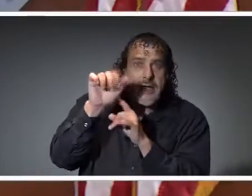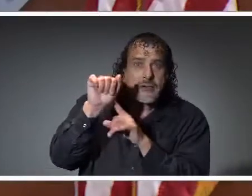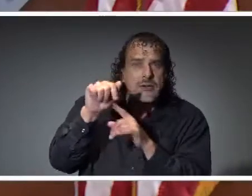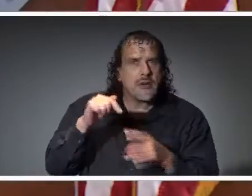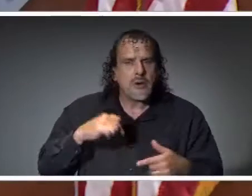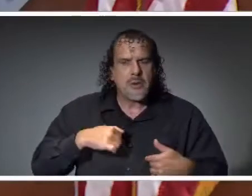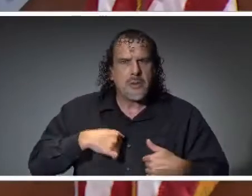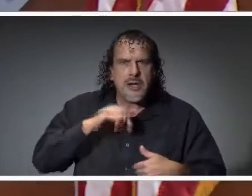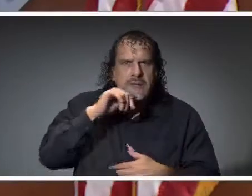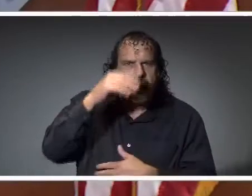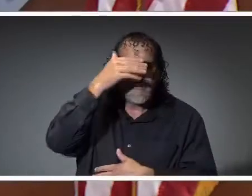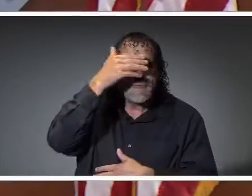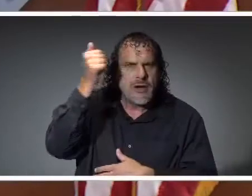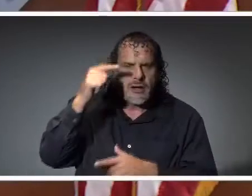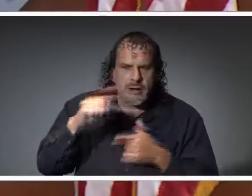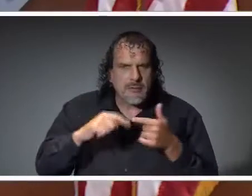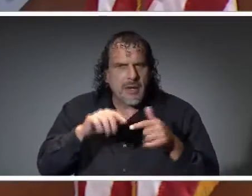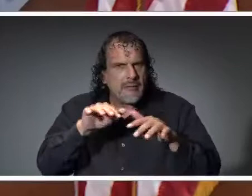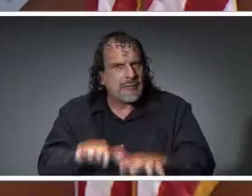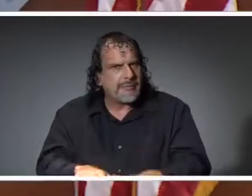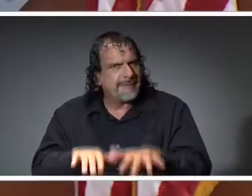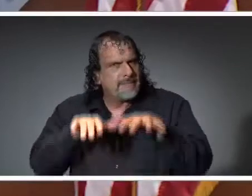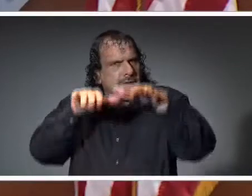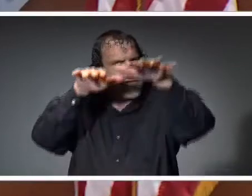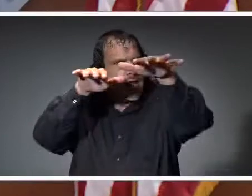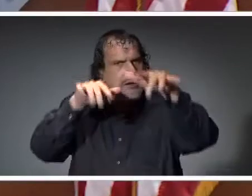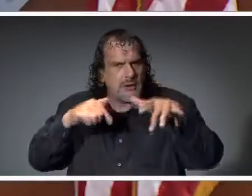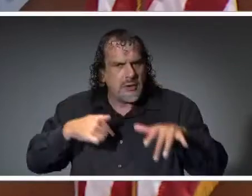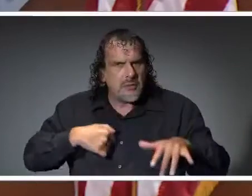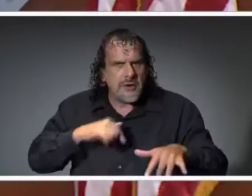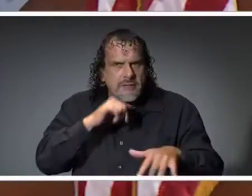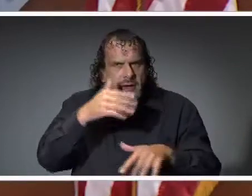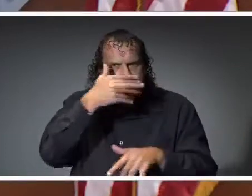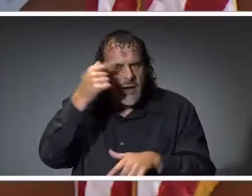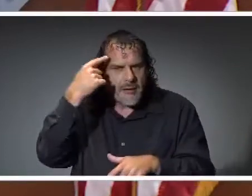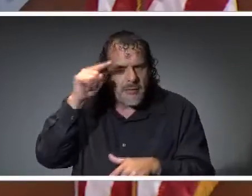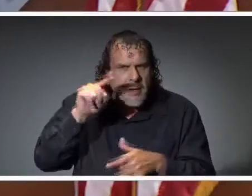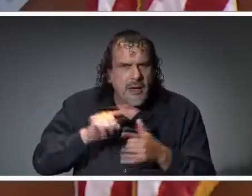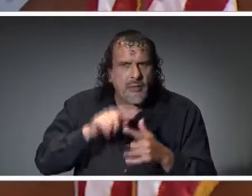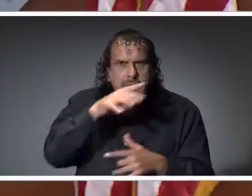not forgotten about the flood, and we have not forgotten about you.